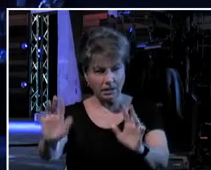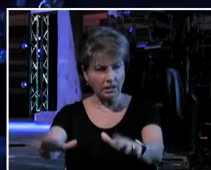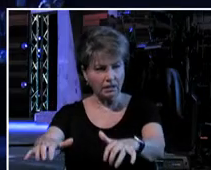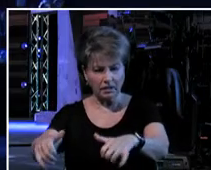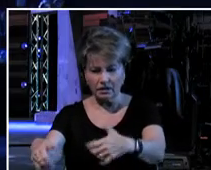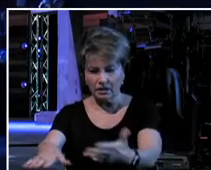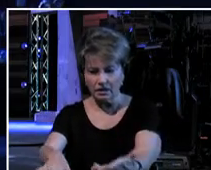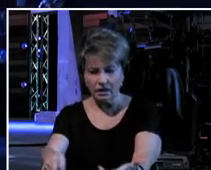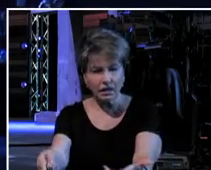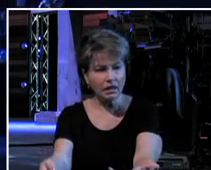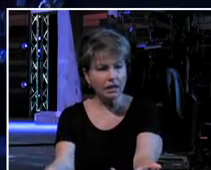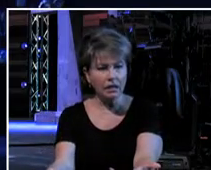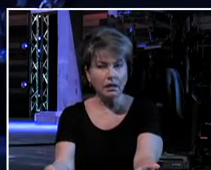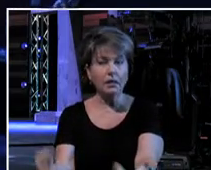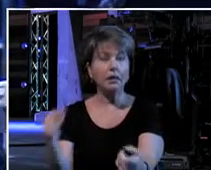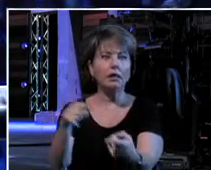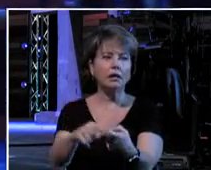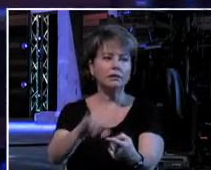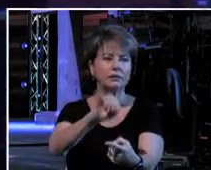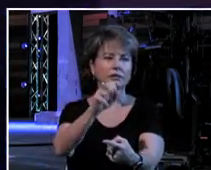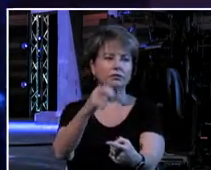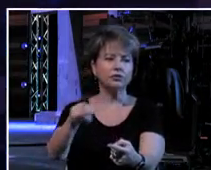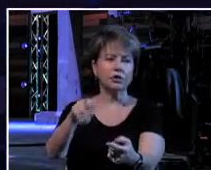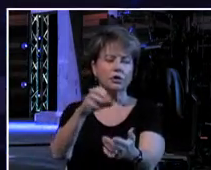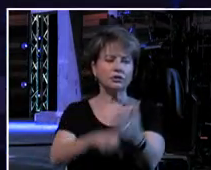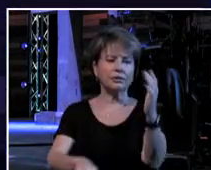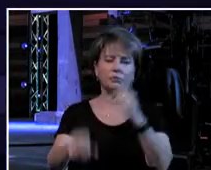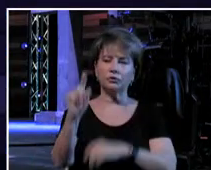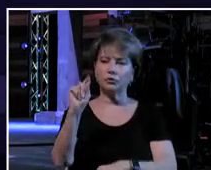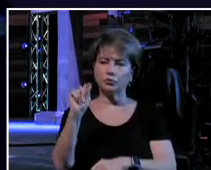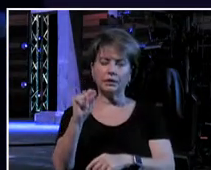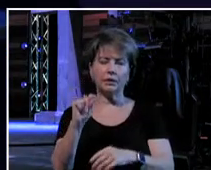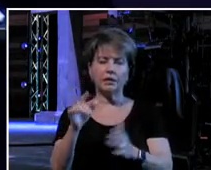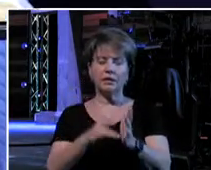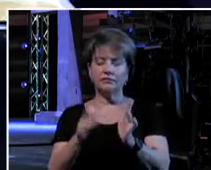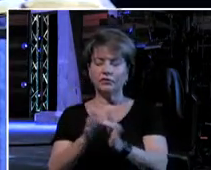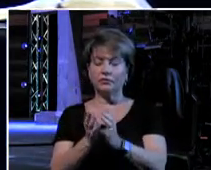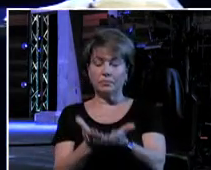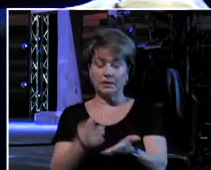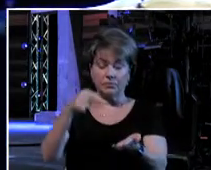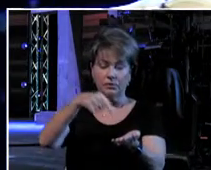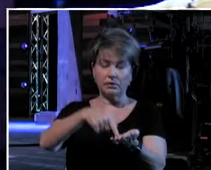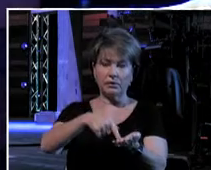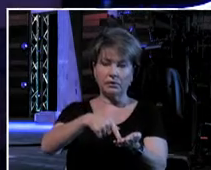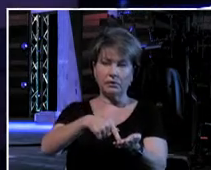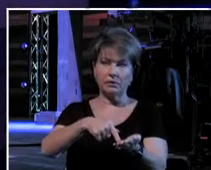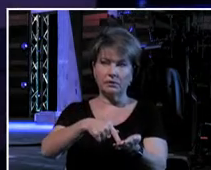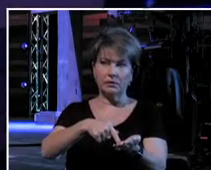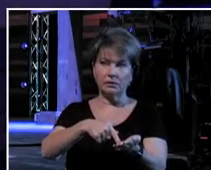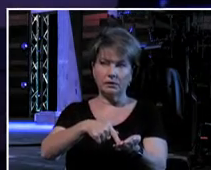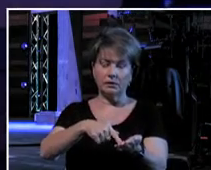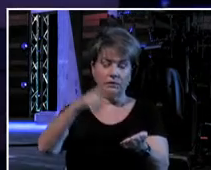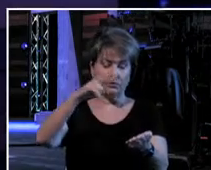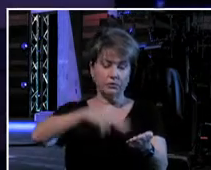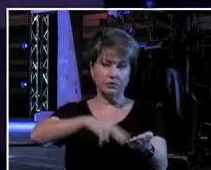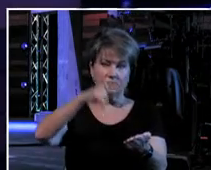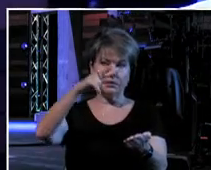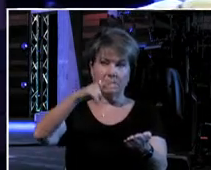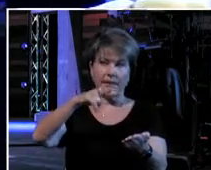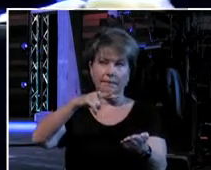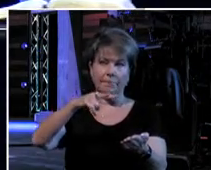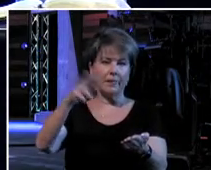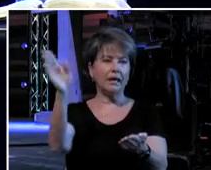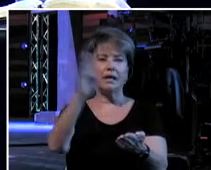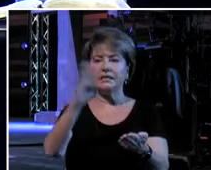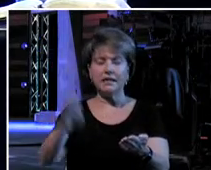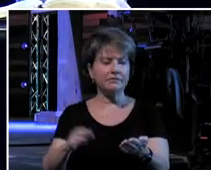dead. Until John chapter 20. If you have your Bibles, open up there with me, because you're going to see a never the same